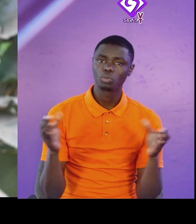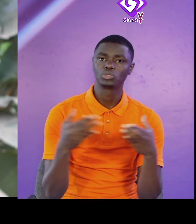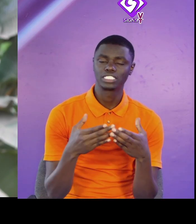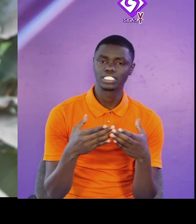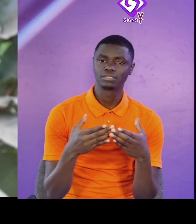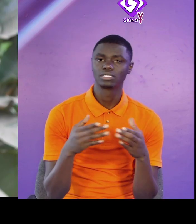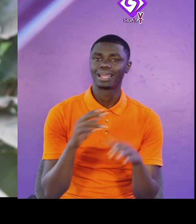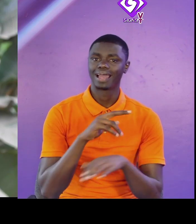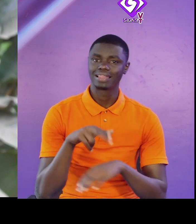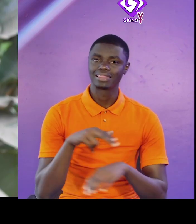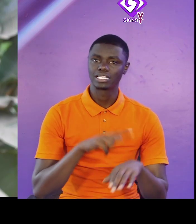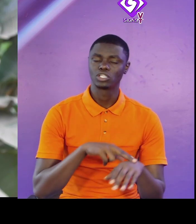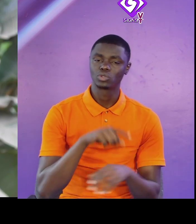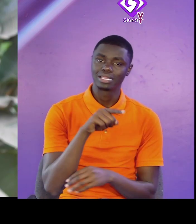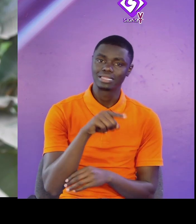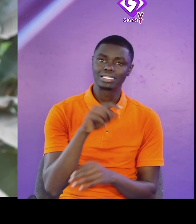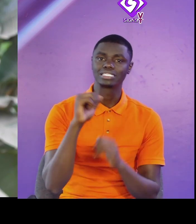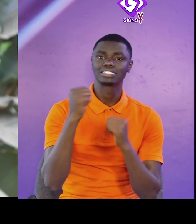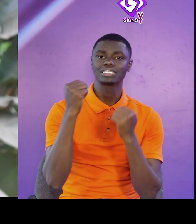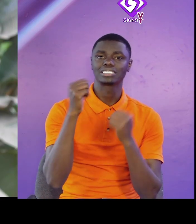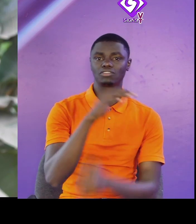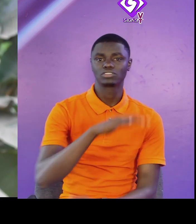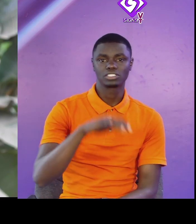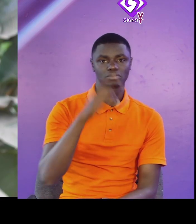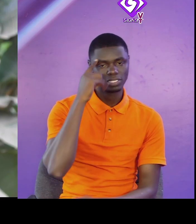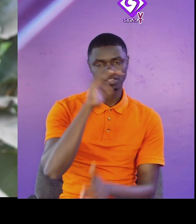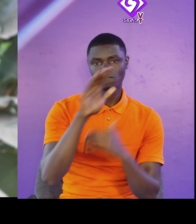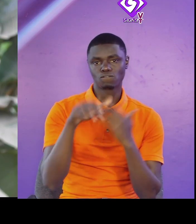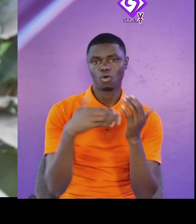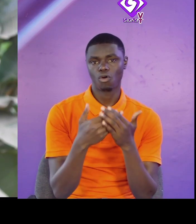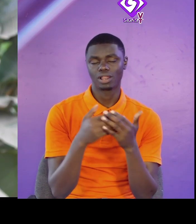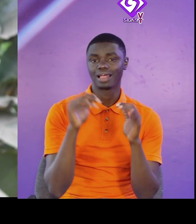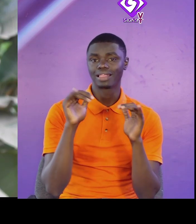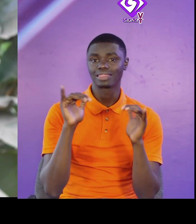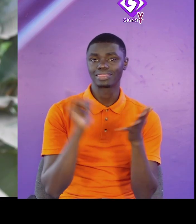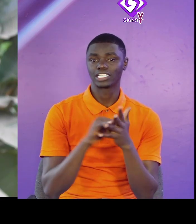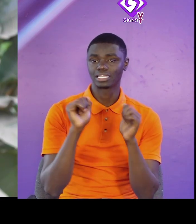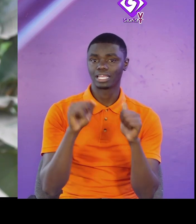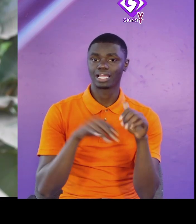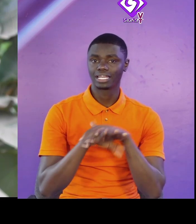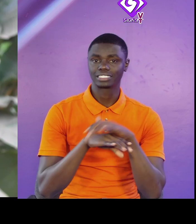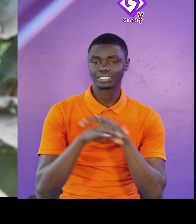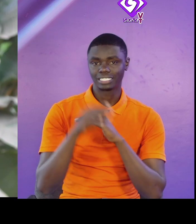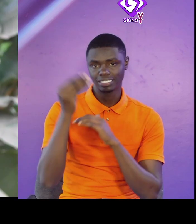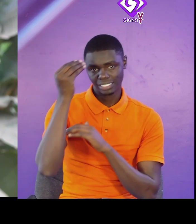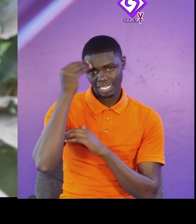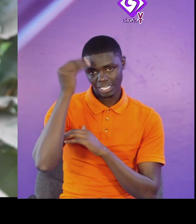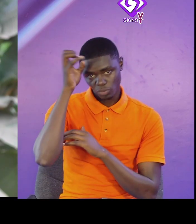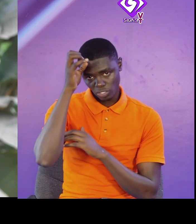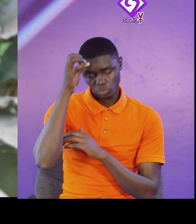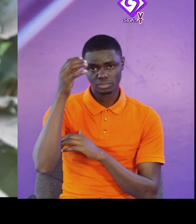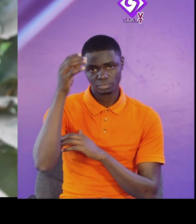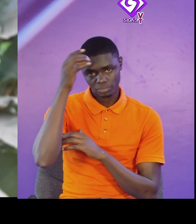is going to be a safe place for all to be able to access education, healthcare, you name it.